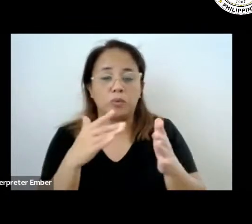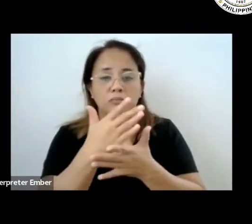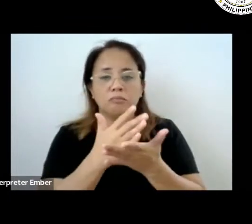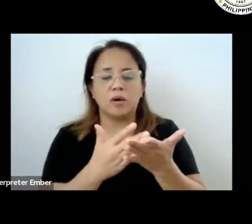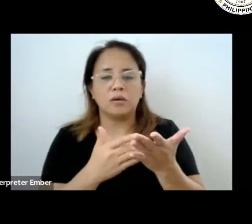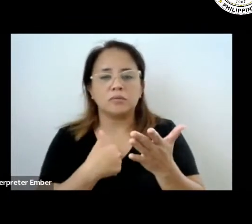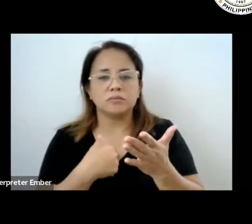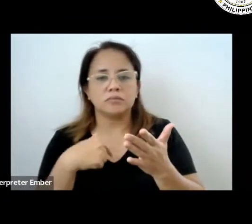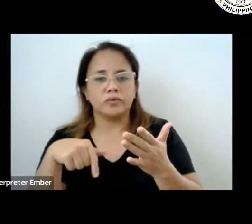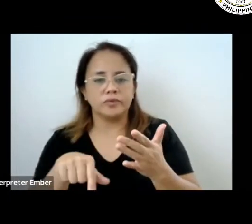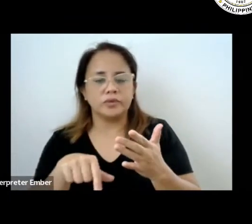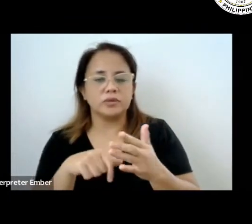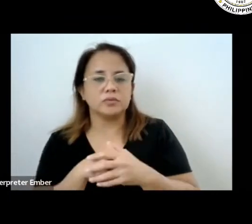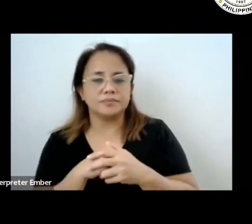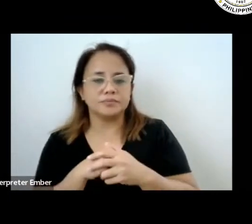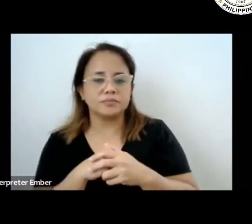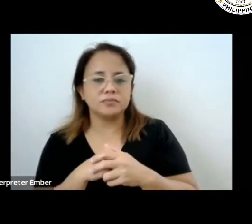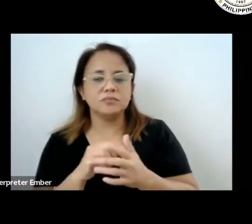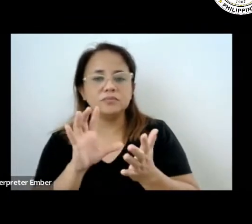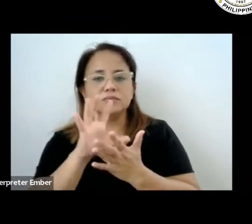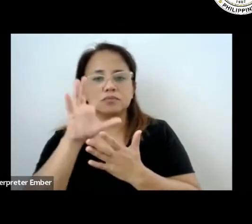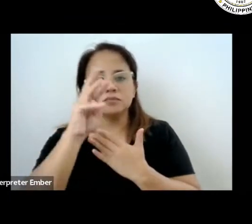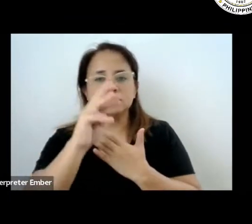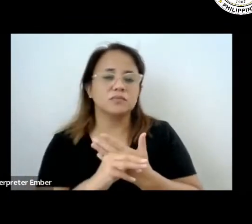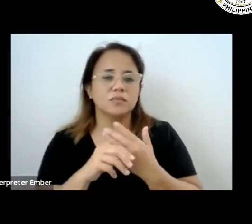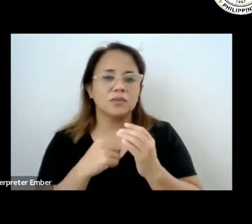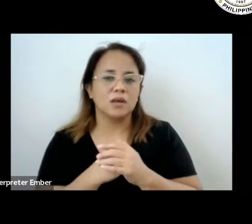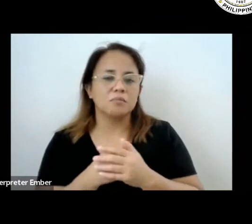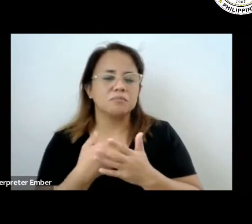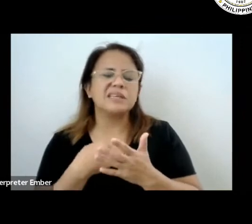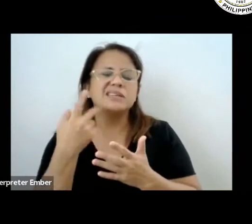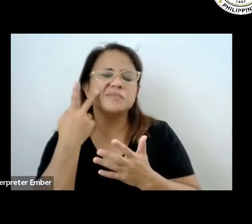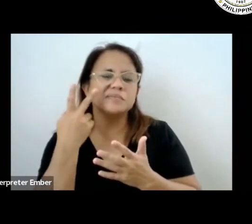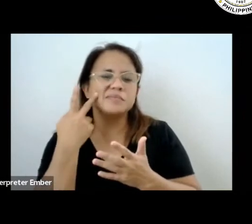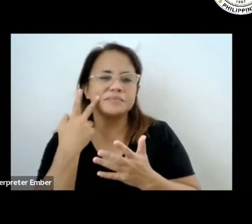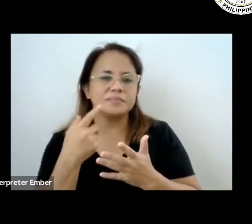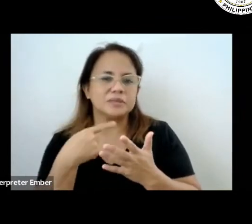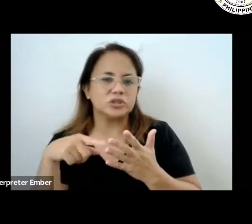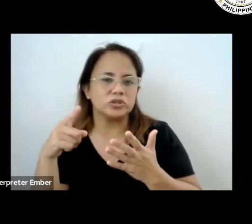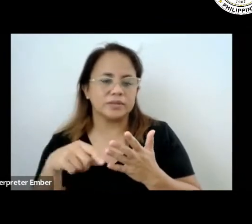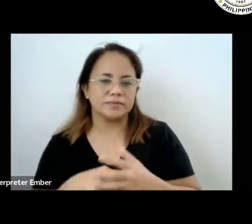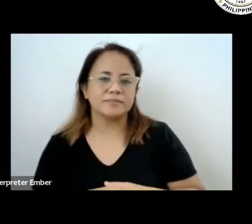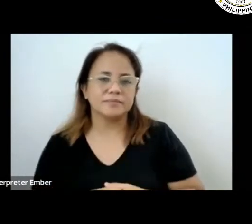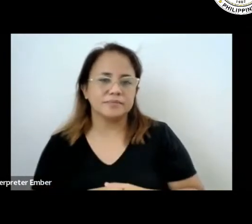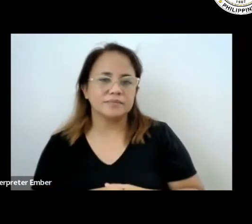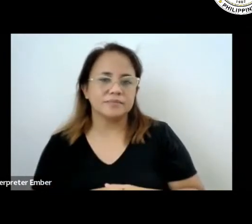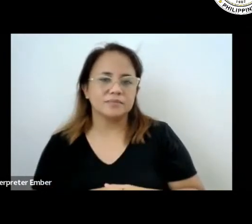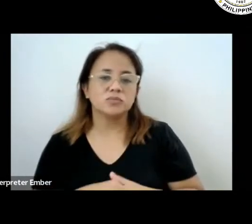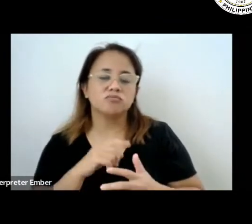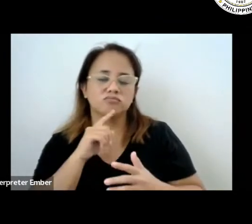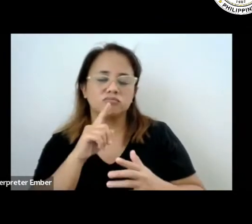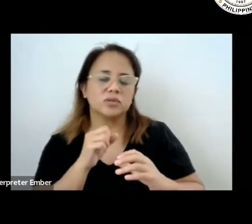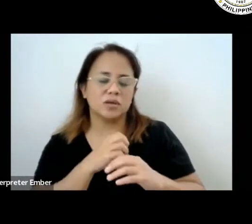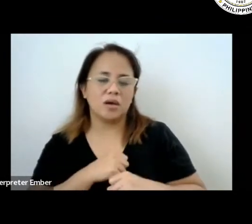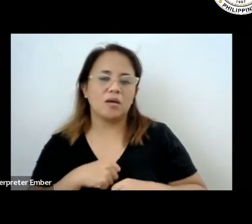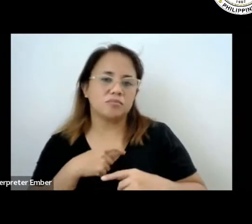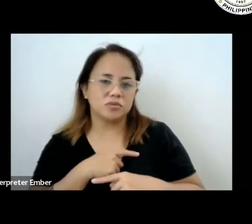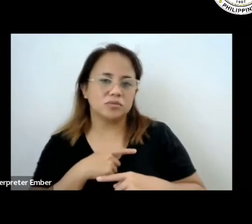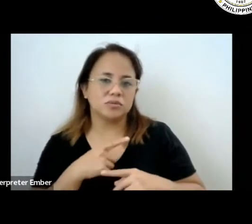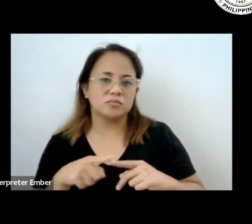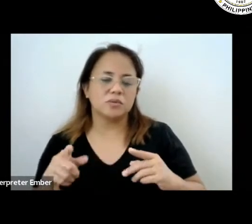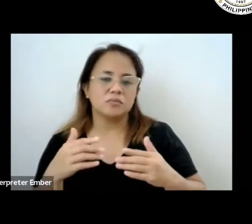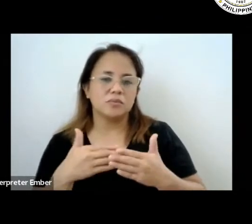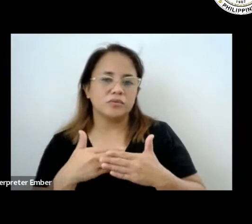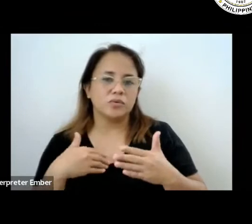whole curriculum of... but I'll check, Mr. Chair, Your Honor. That would be appreciated by the committee. Before we